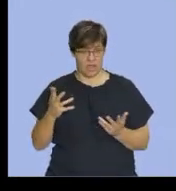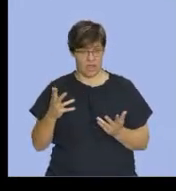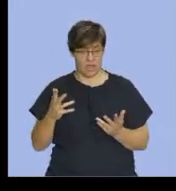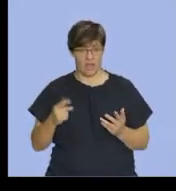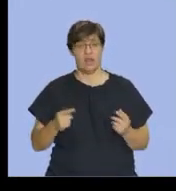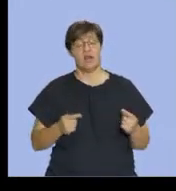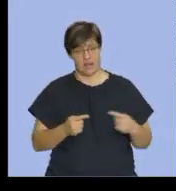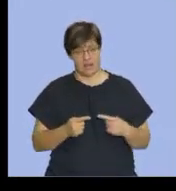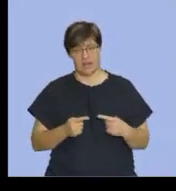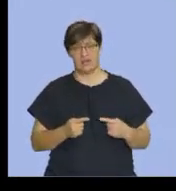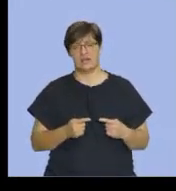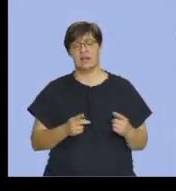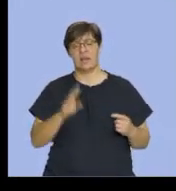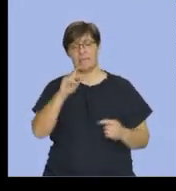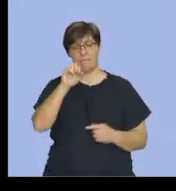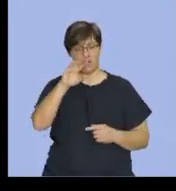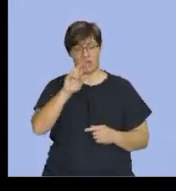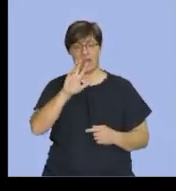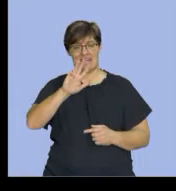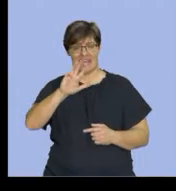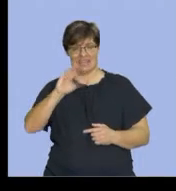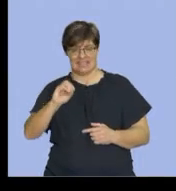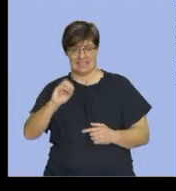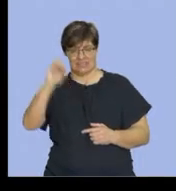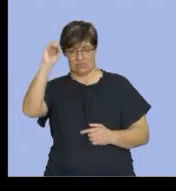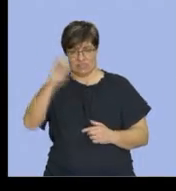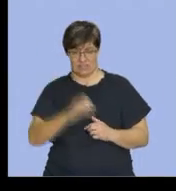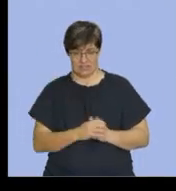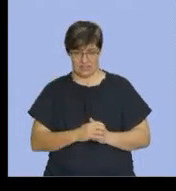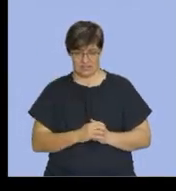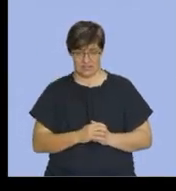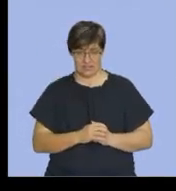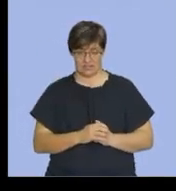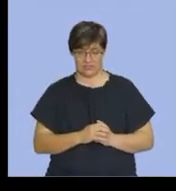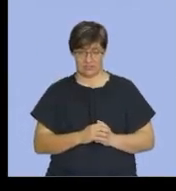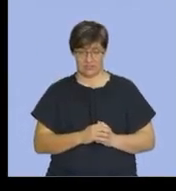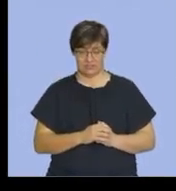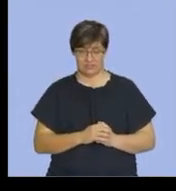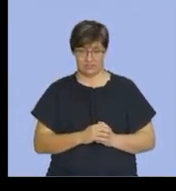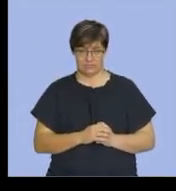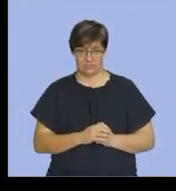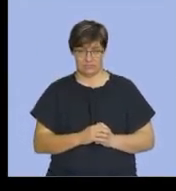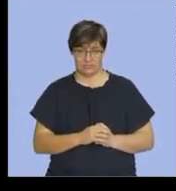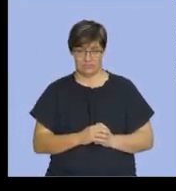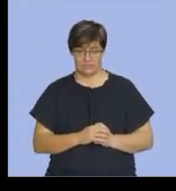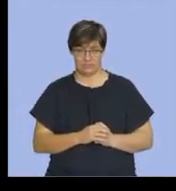Which direction? Bearing 90 degrees. Okay, so